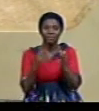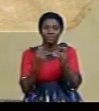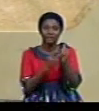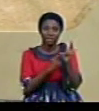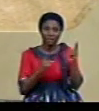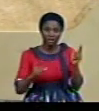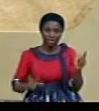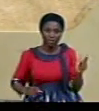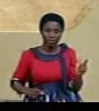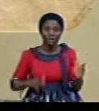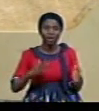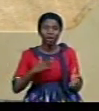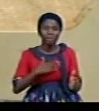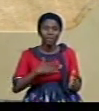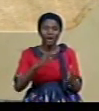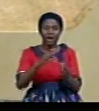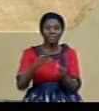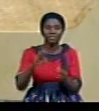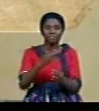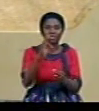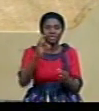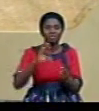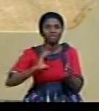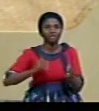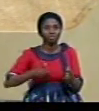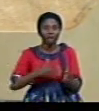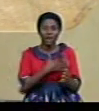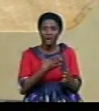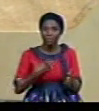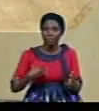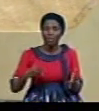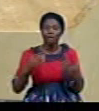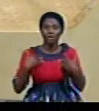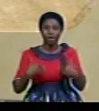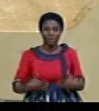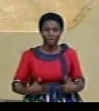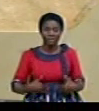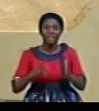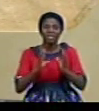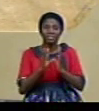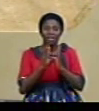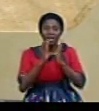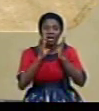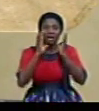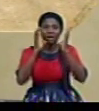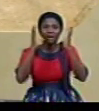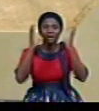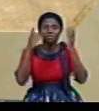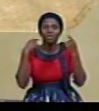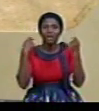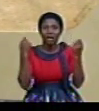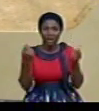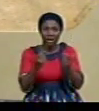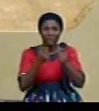praise the Lord my spirit soul and body shine